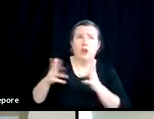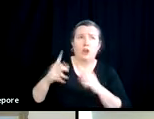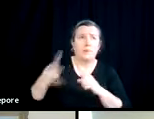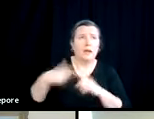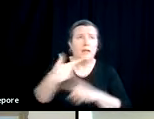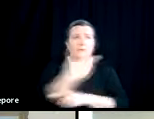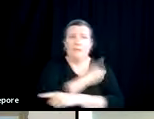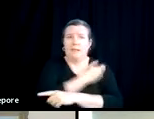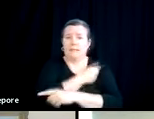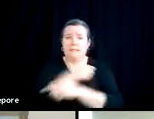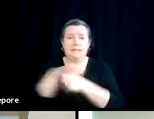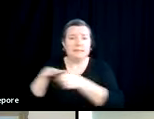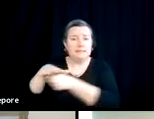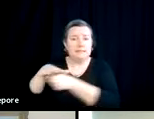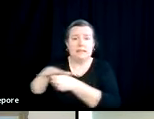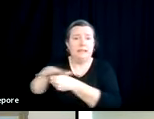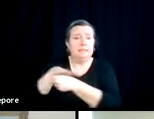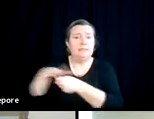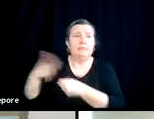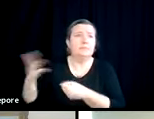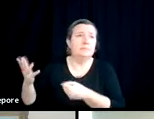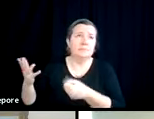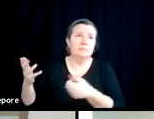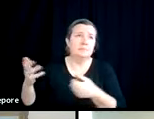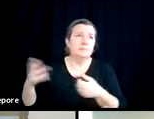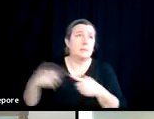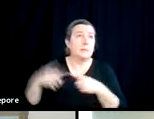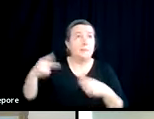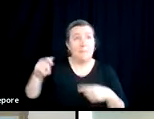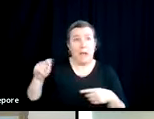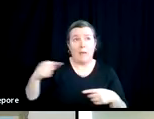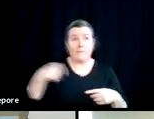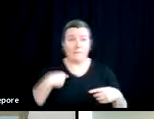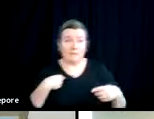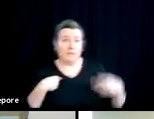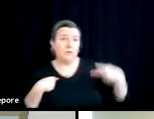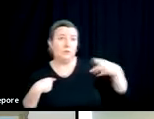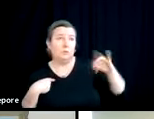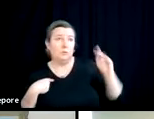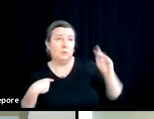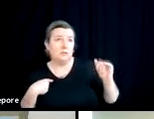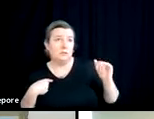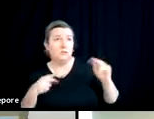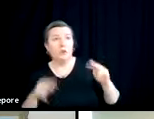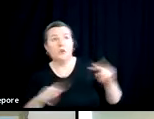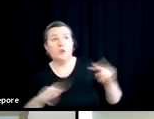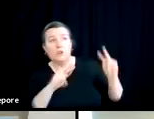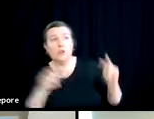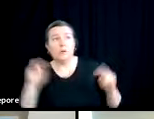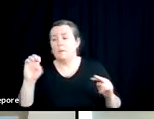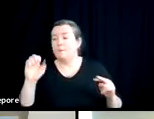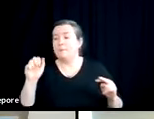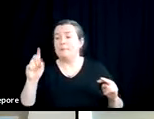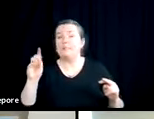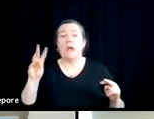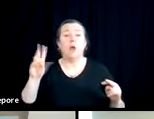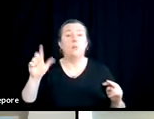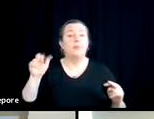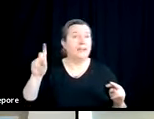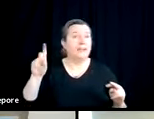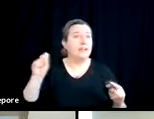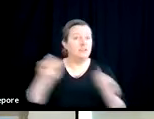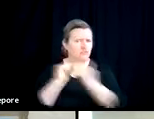Pat, Judy and I, the Meadowlands is already a site. The old